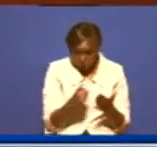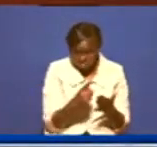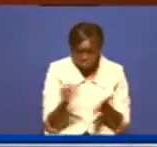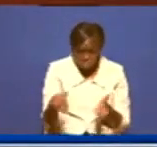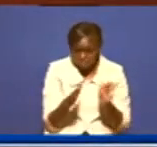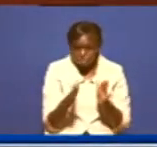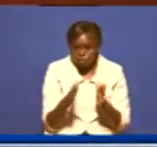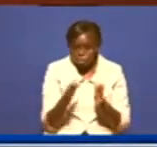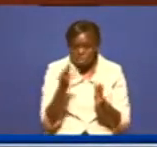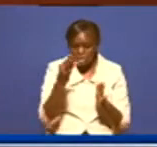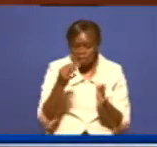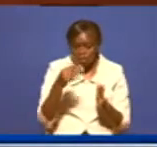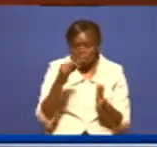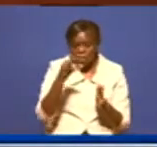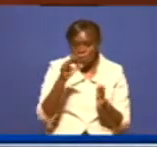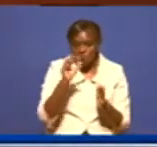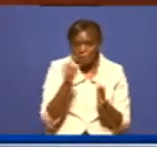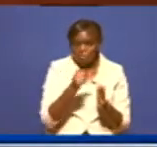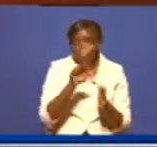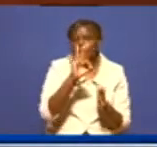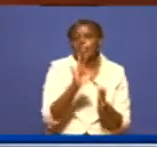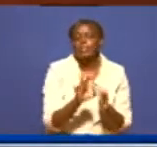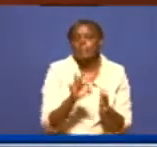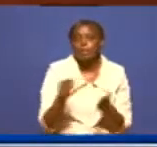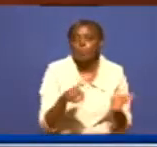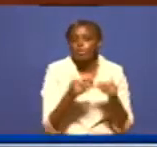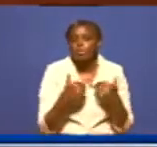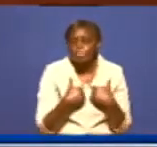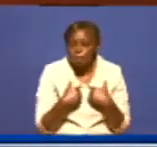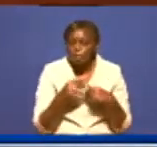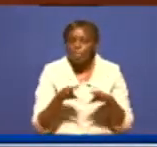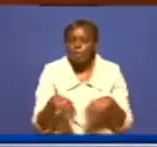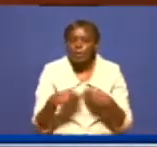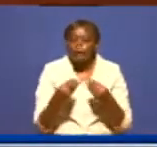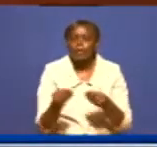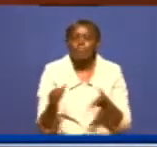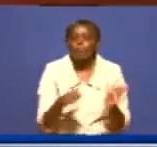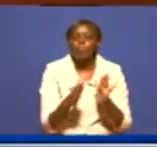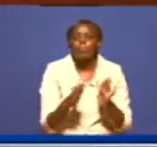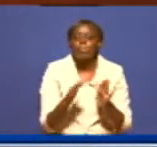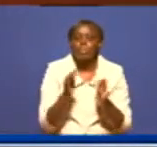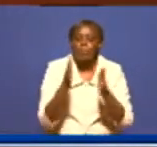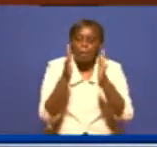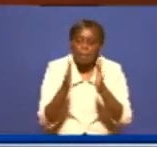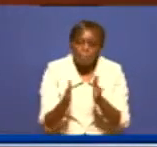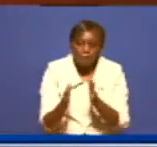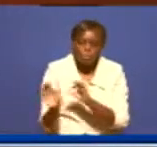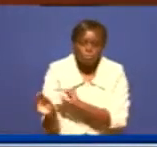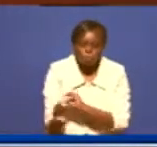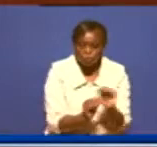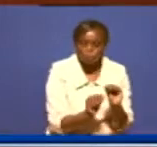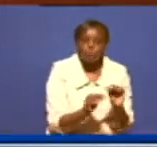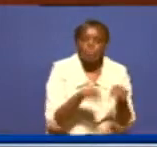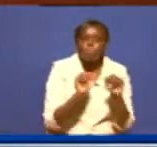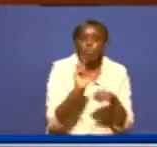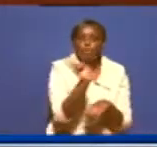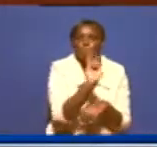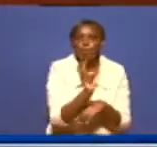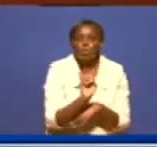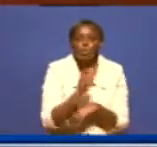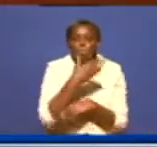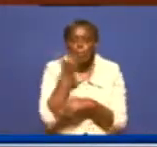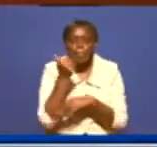of 33 months, Madam Speaker, it can give an opportunity that person to relocate so that they can look for a